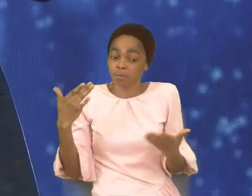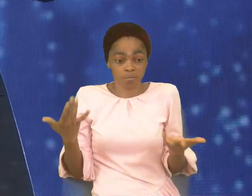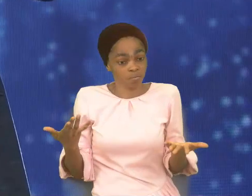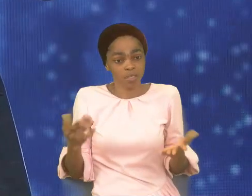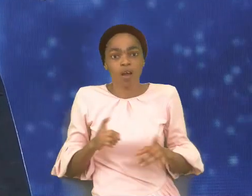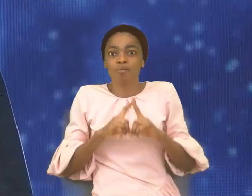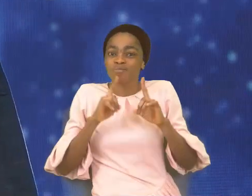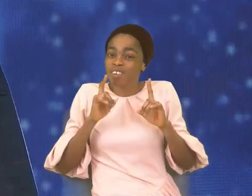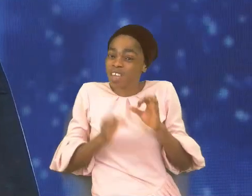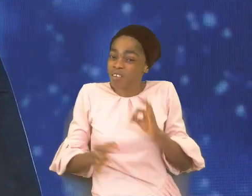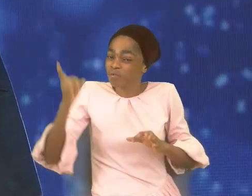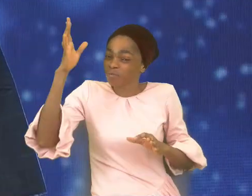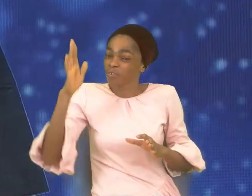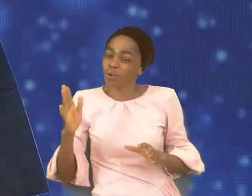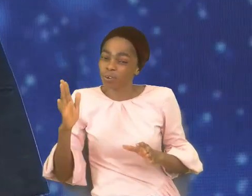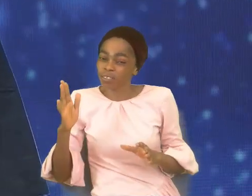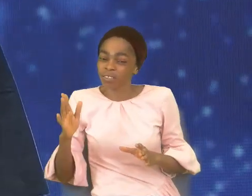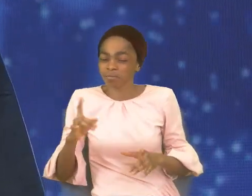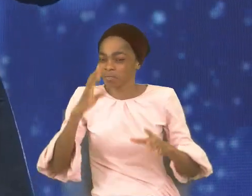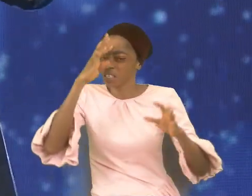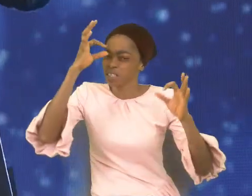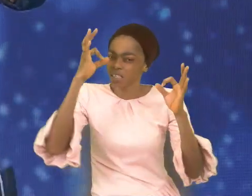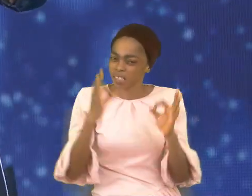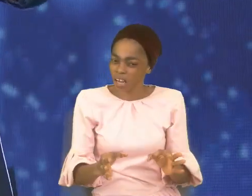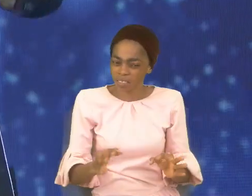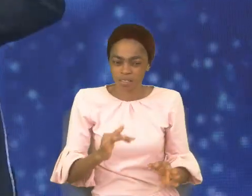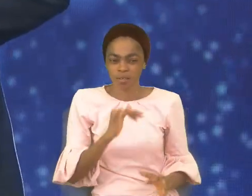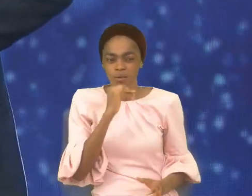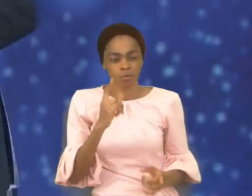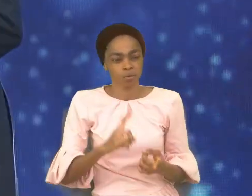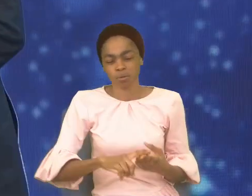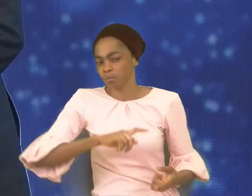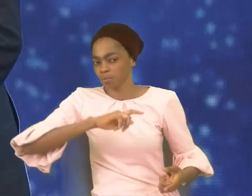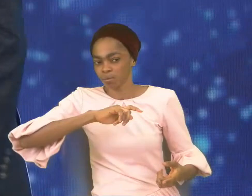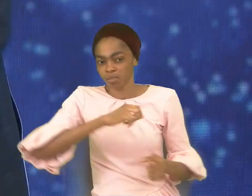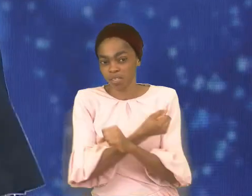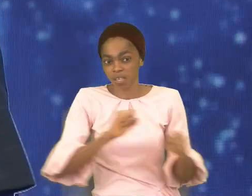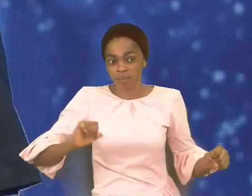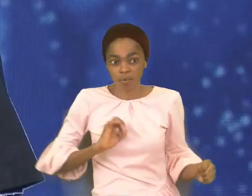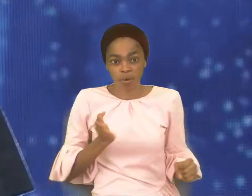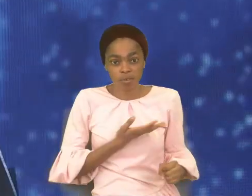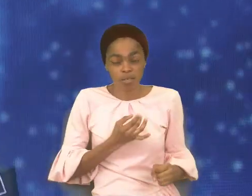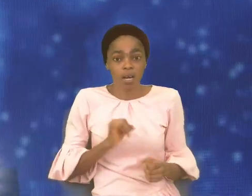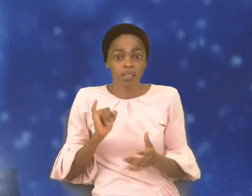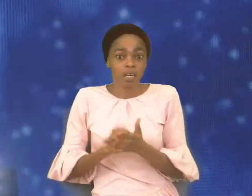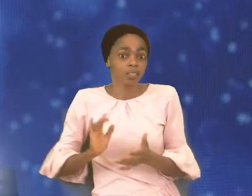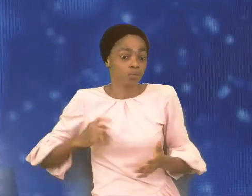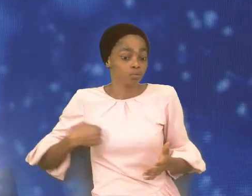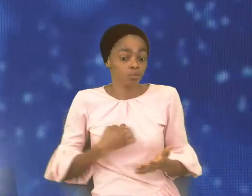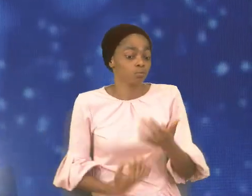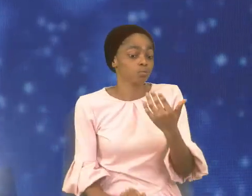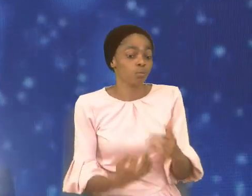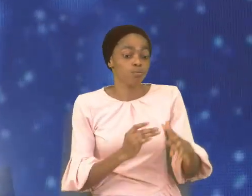that our body will suffer, that our spirit may be released unto him eternity, so